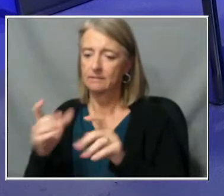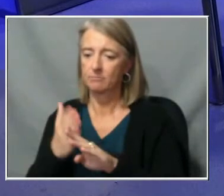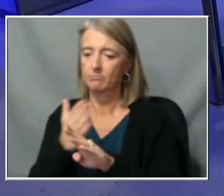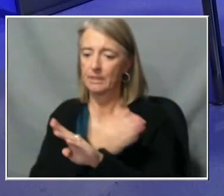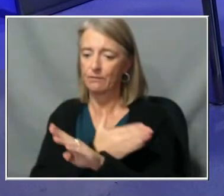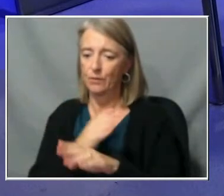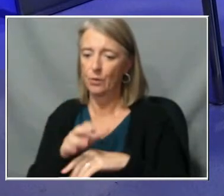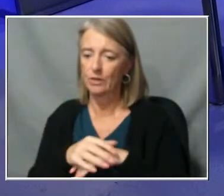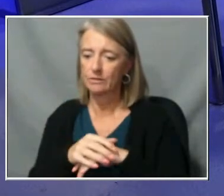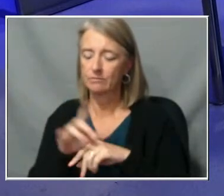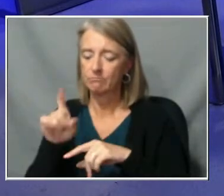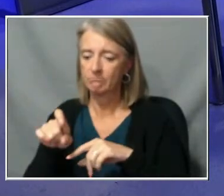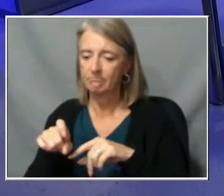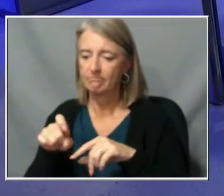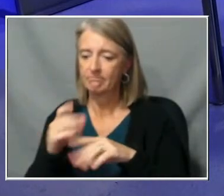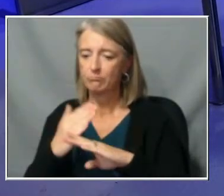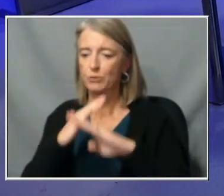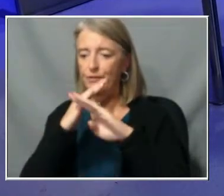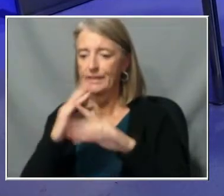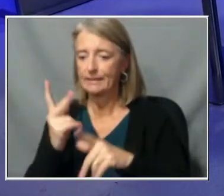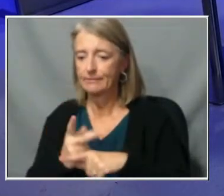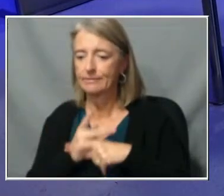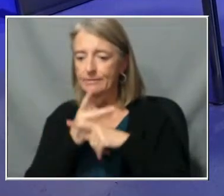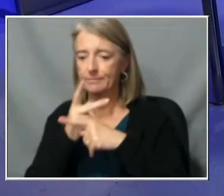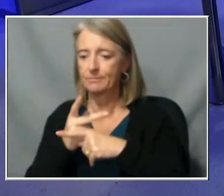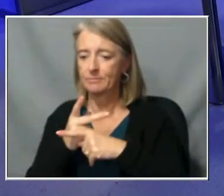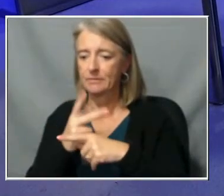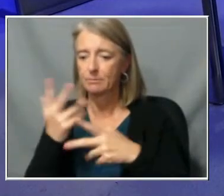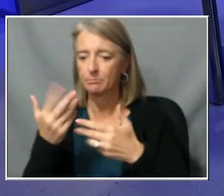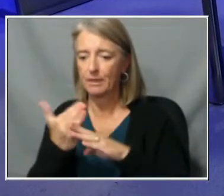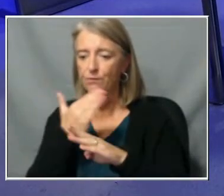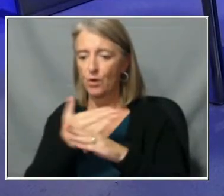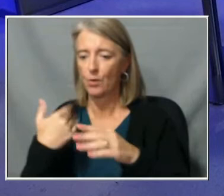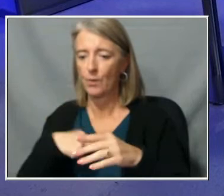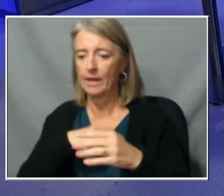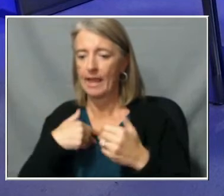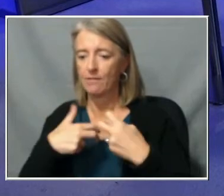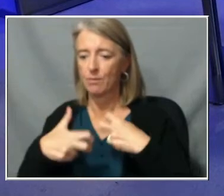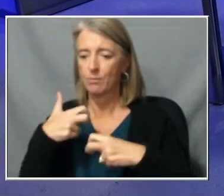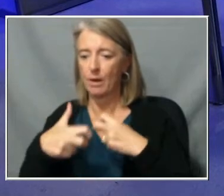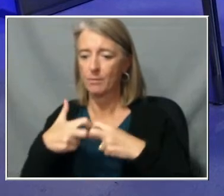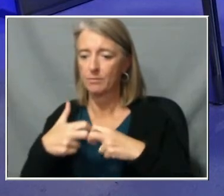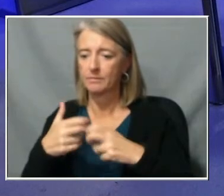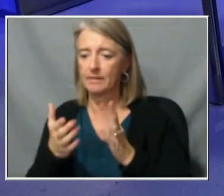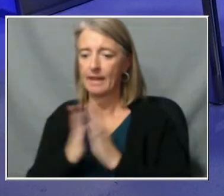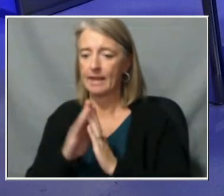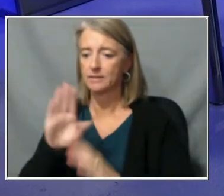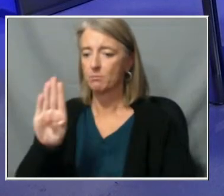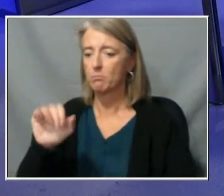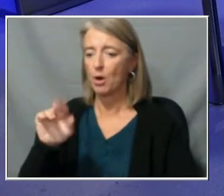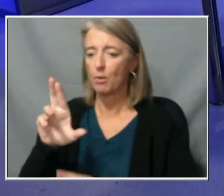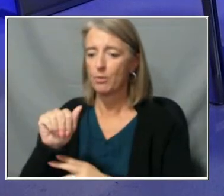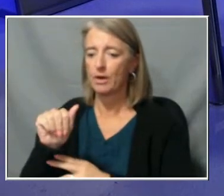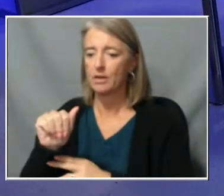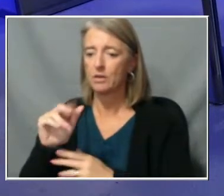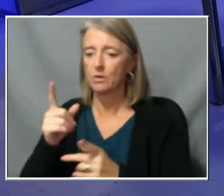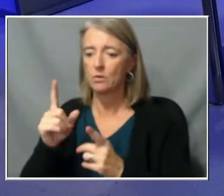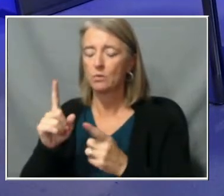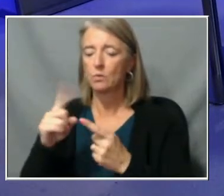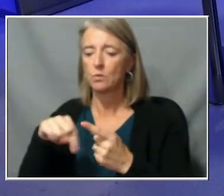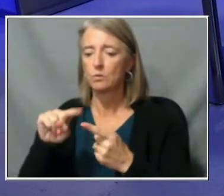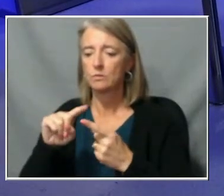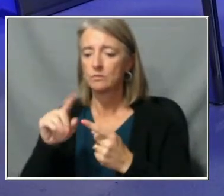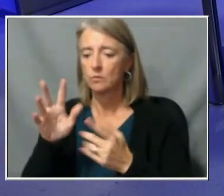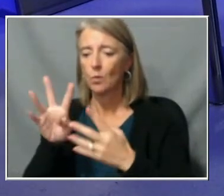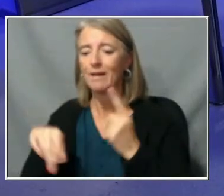there and where we get into the zone of having a problem. So I want to ask both of our guests, Barbara, what kind of screenings do you do? Are you doing